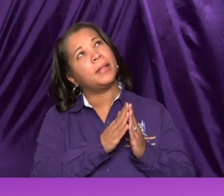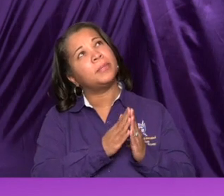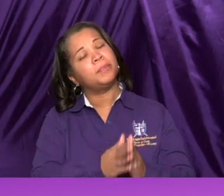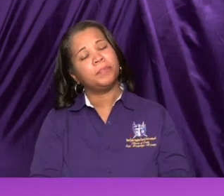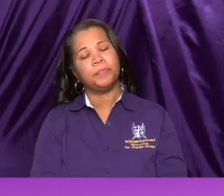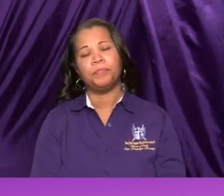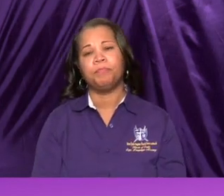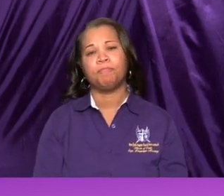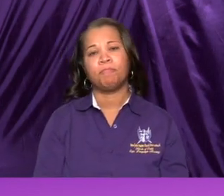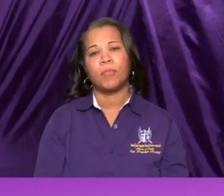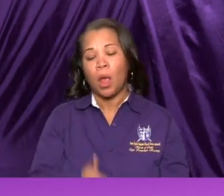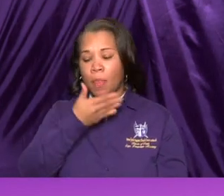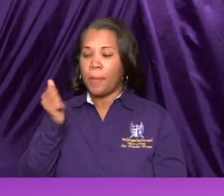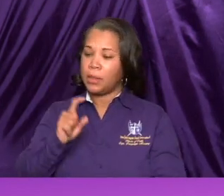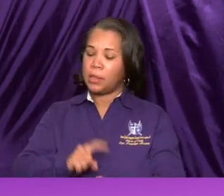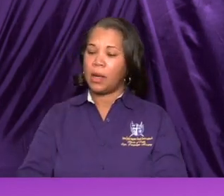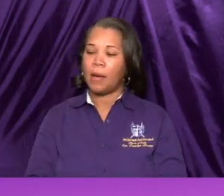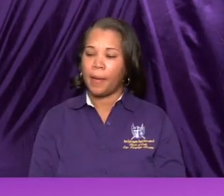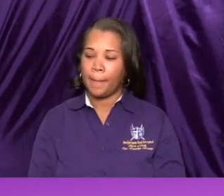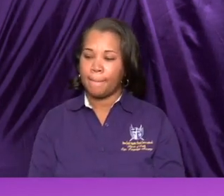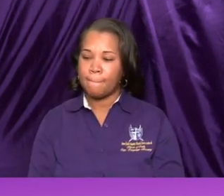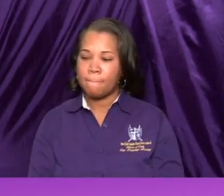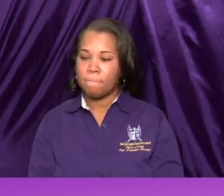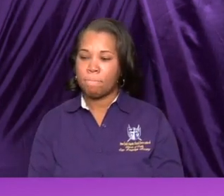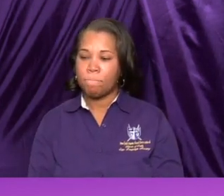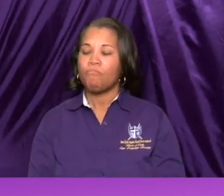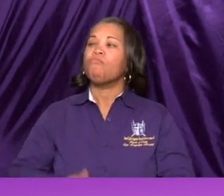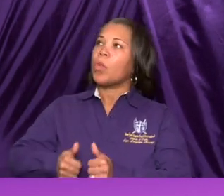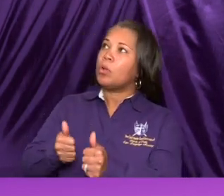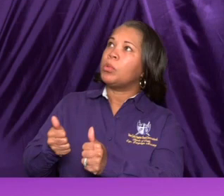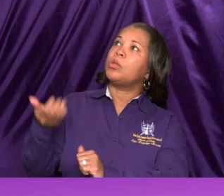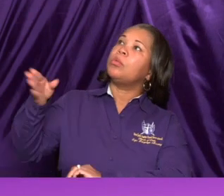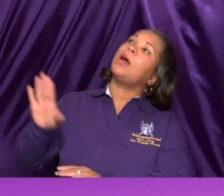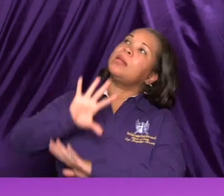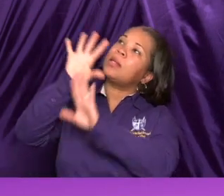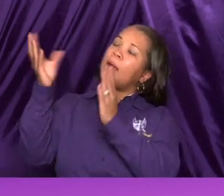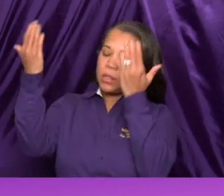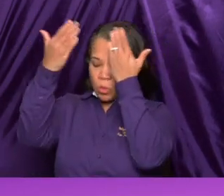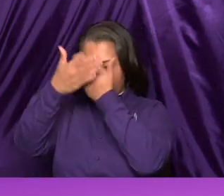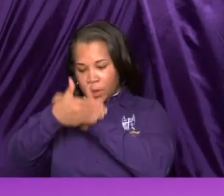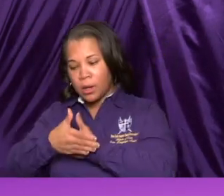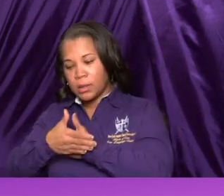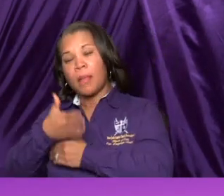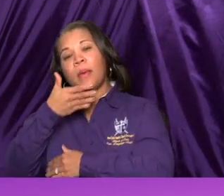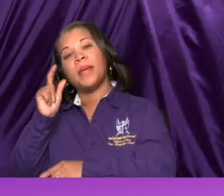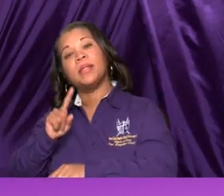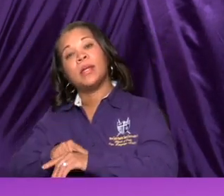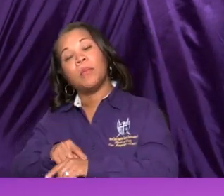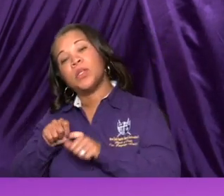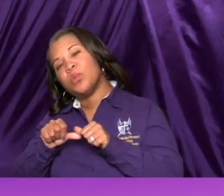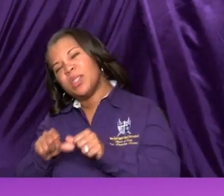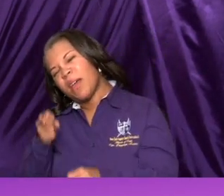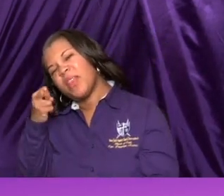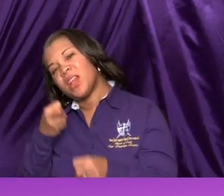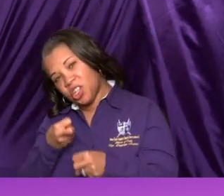The best time to pursue God's light is when we are in darkness. The best time to pursue God's light is when we still have that